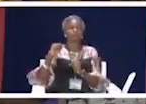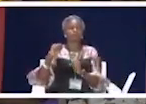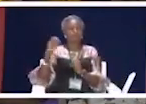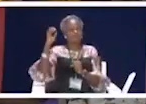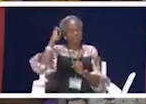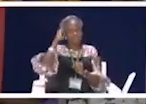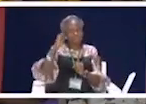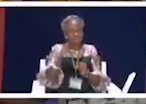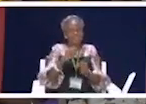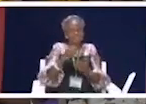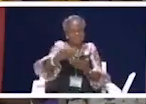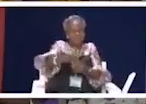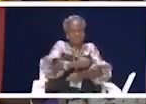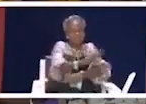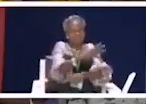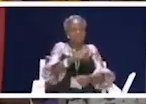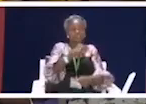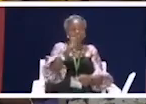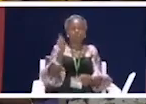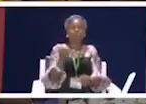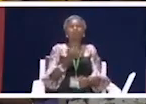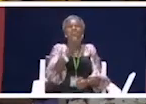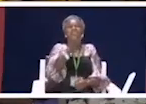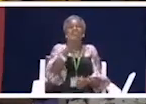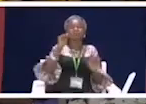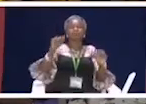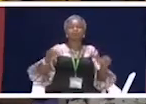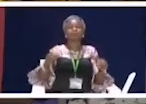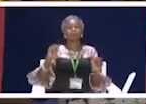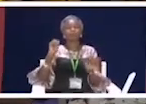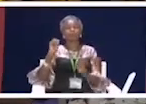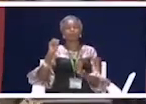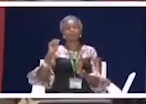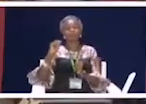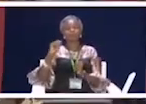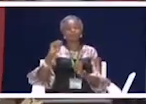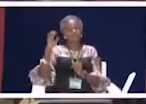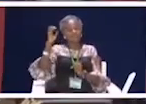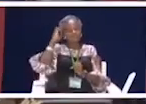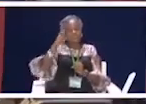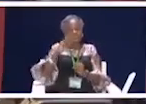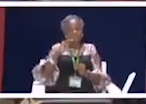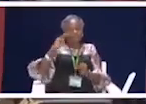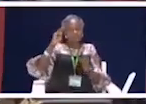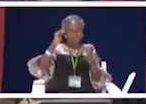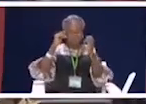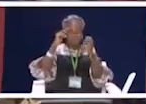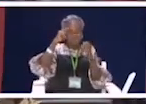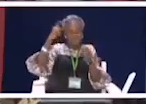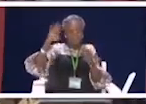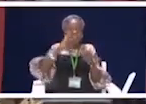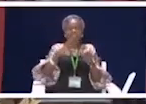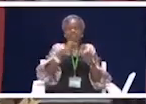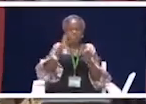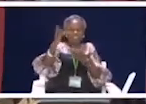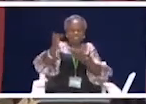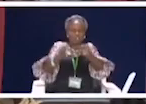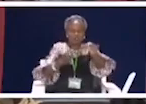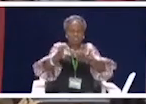His impact is unmistakable. His mystery is